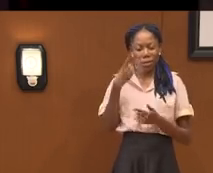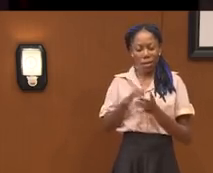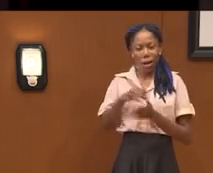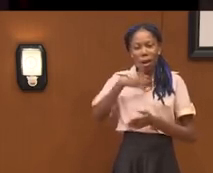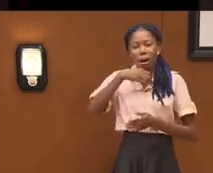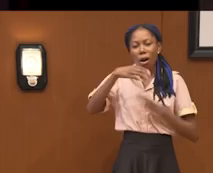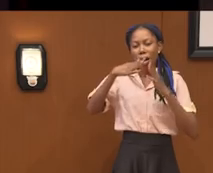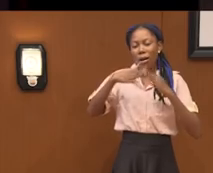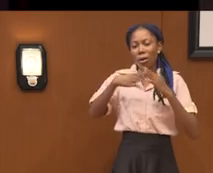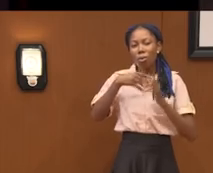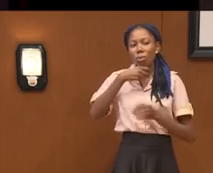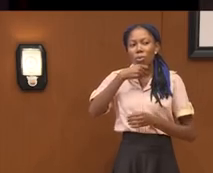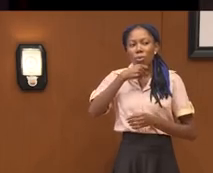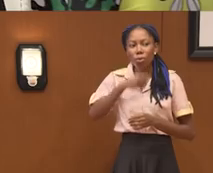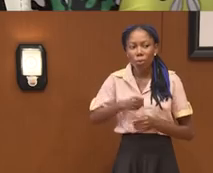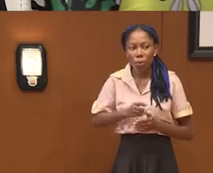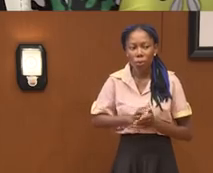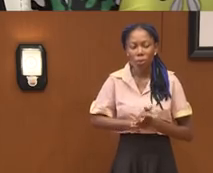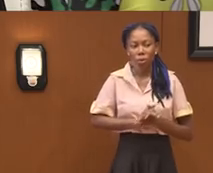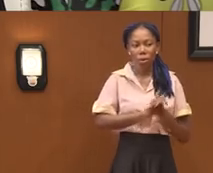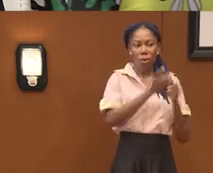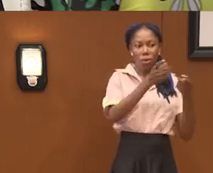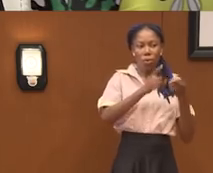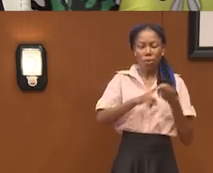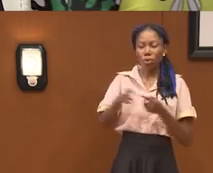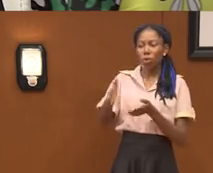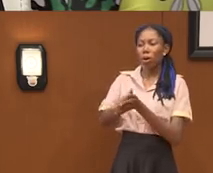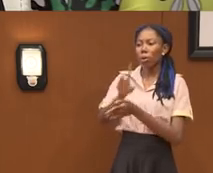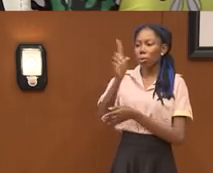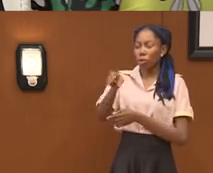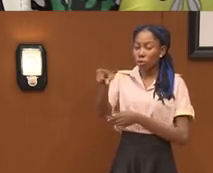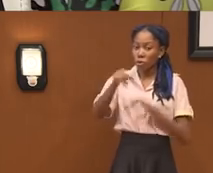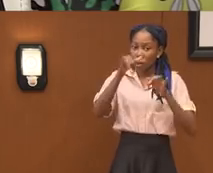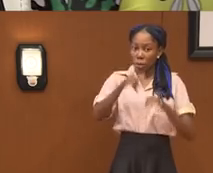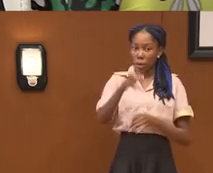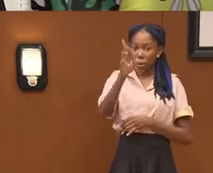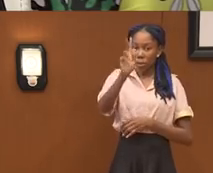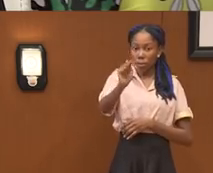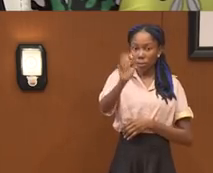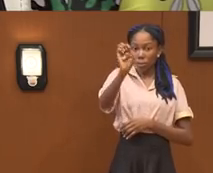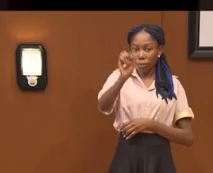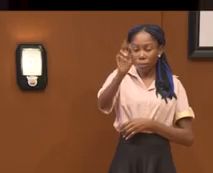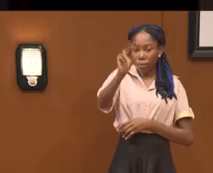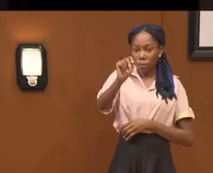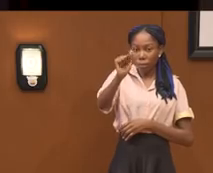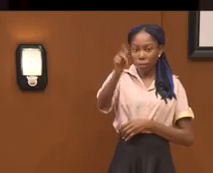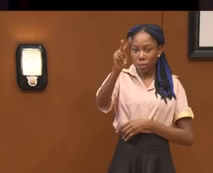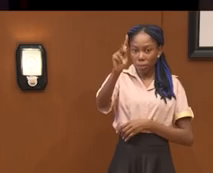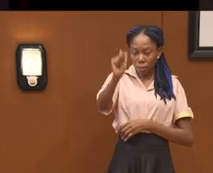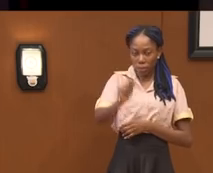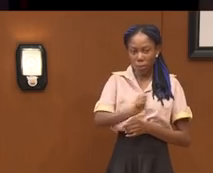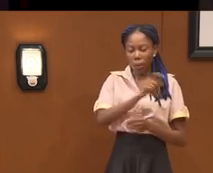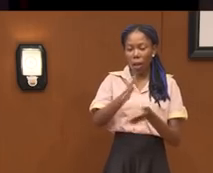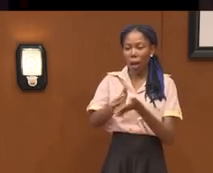Let me ask a question. Are you a tenant in that premises? There was no tenant. The house was